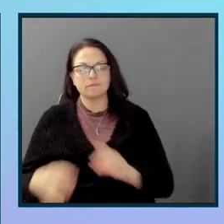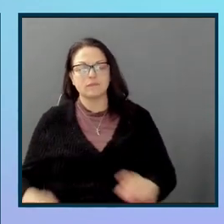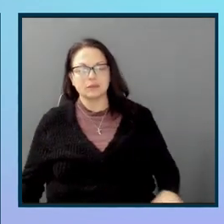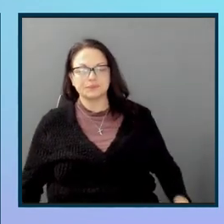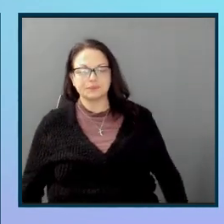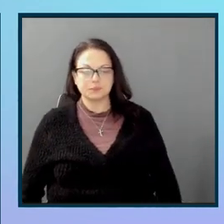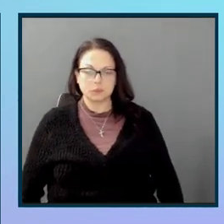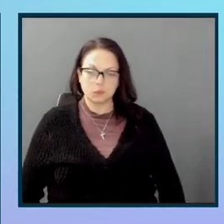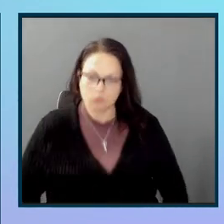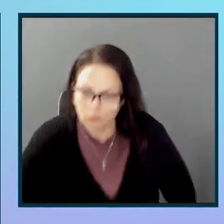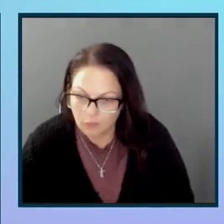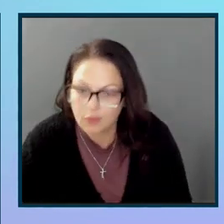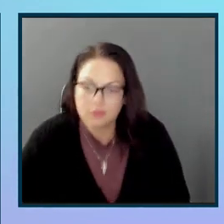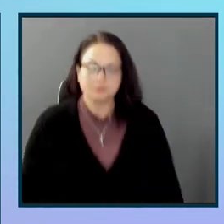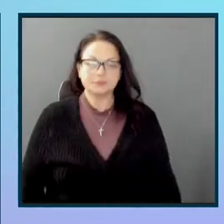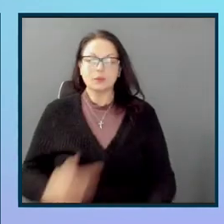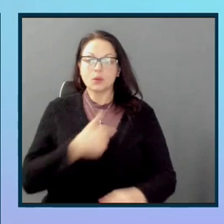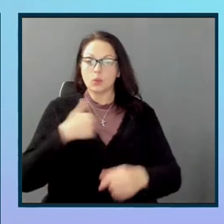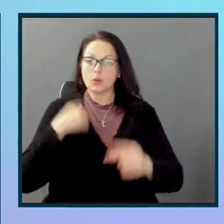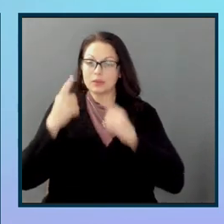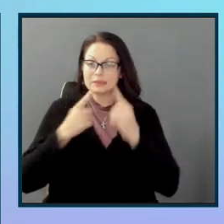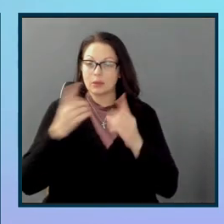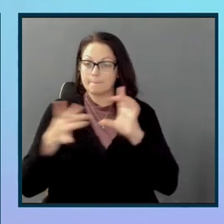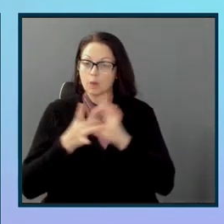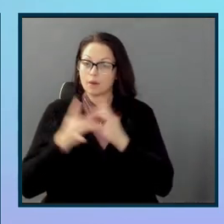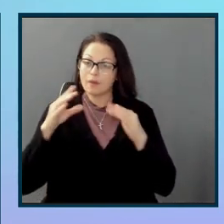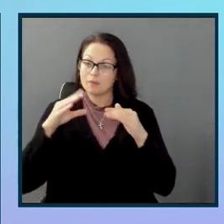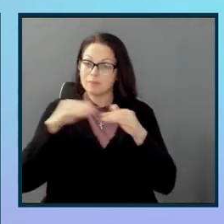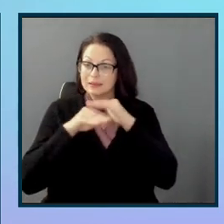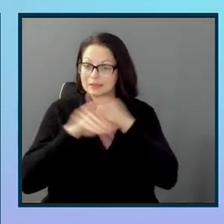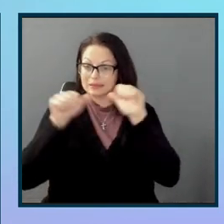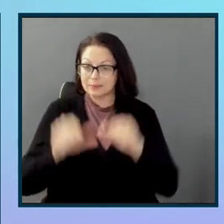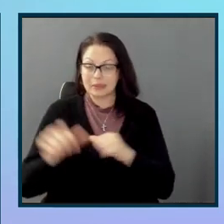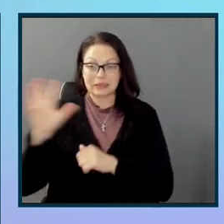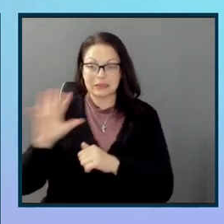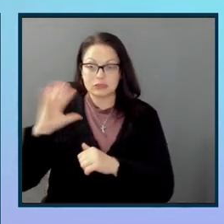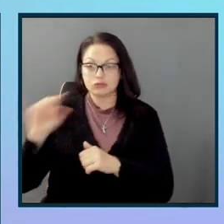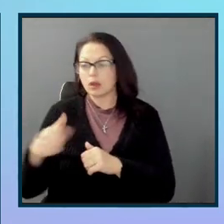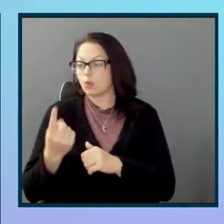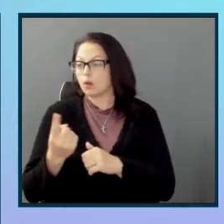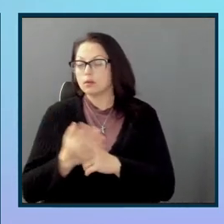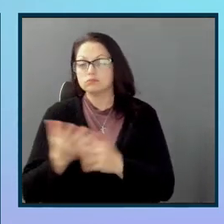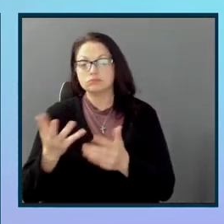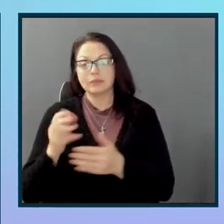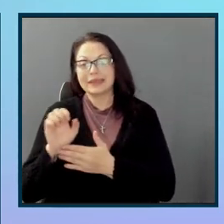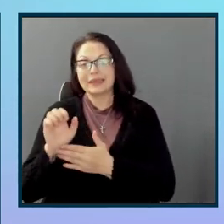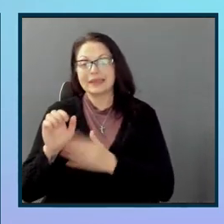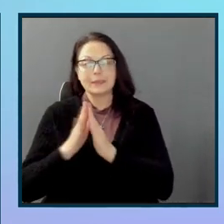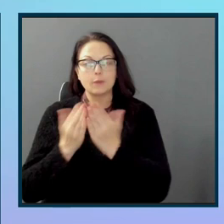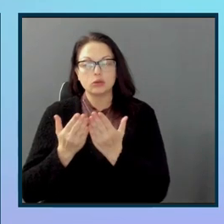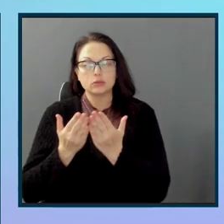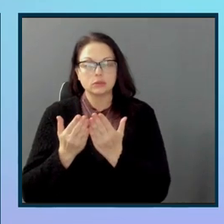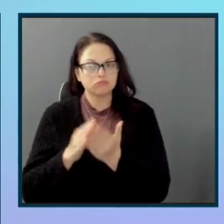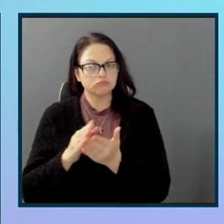where I would consider that part of accessibility history. Another one would be things like ebooks,